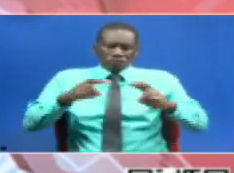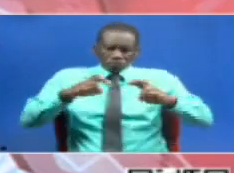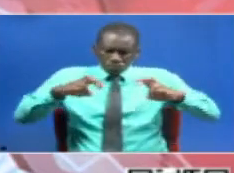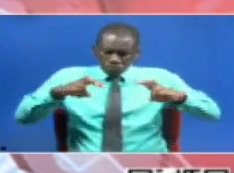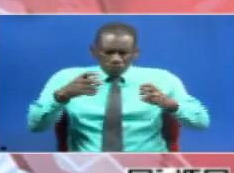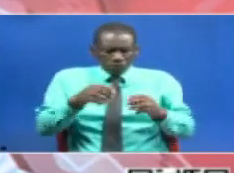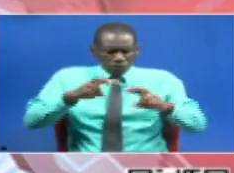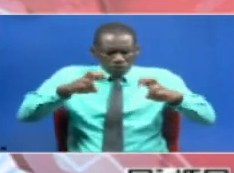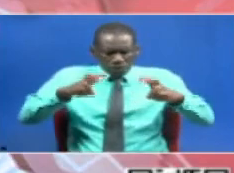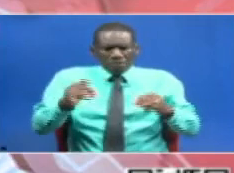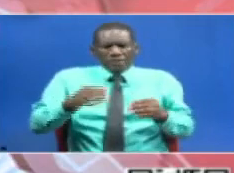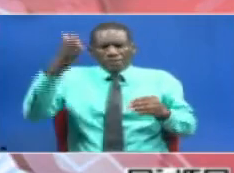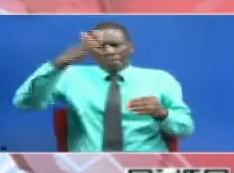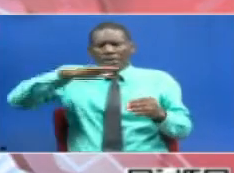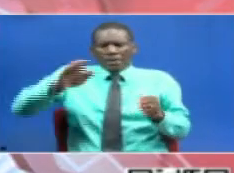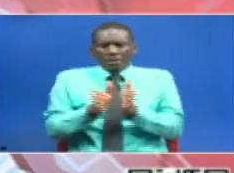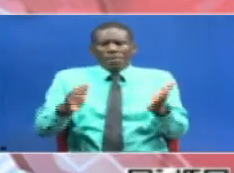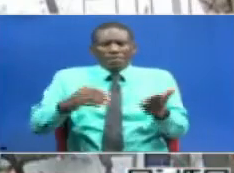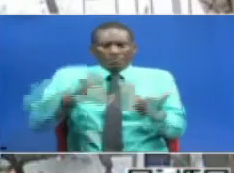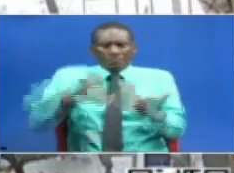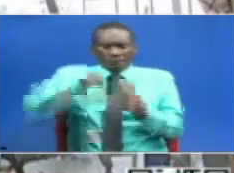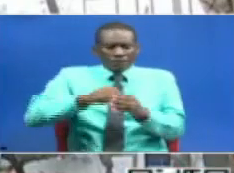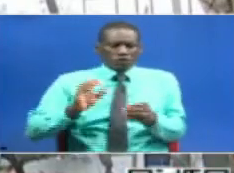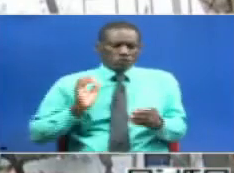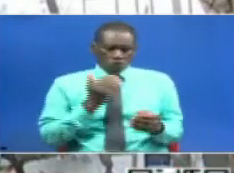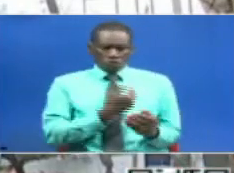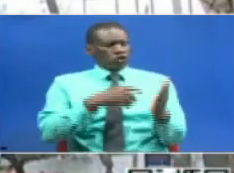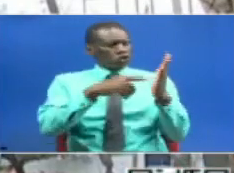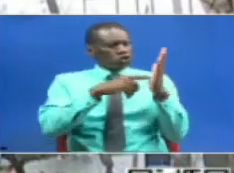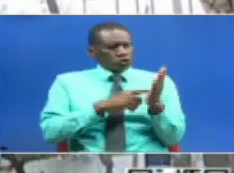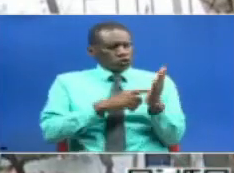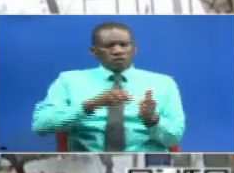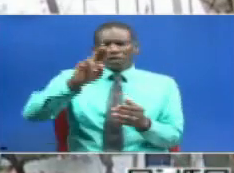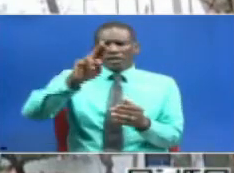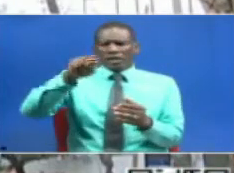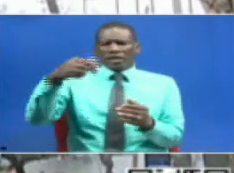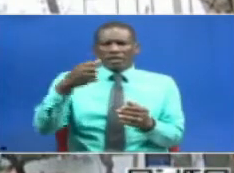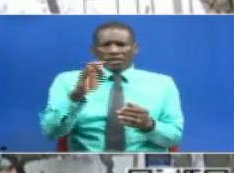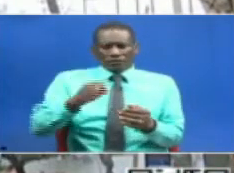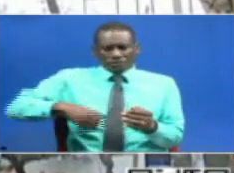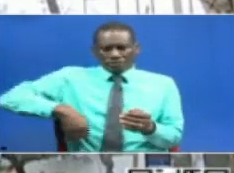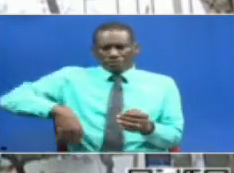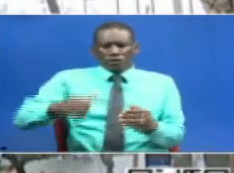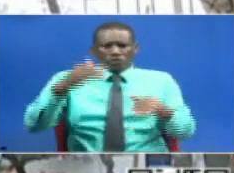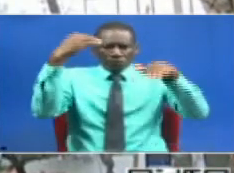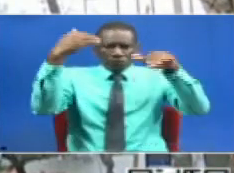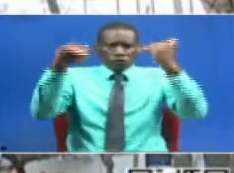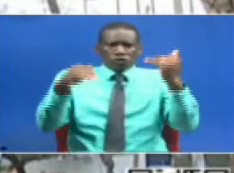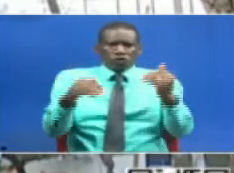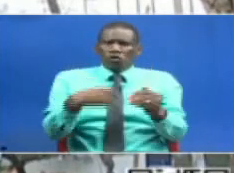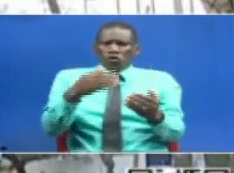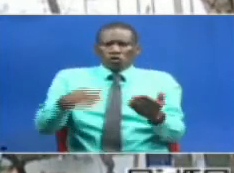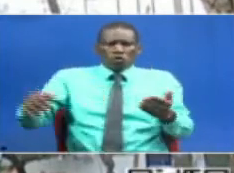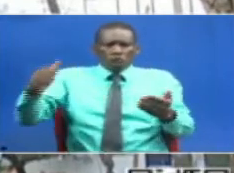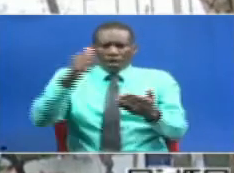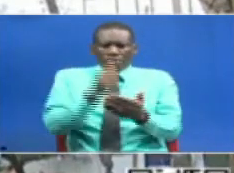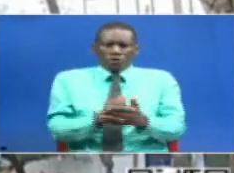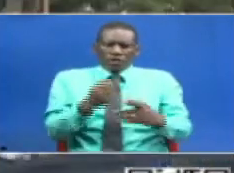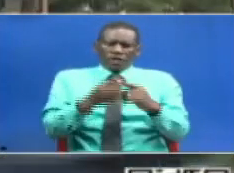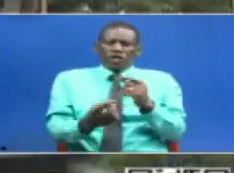inquiry by the Parliamentary Public Investments Committee shows the fund made the payments to the professionals who were hired in